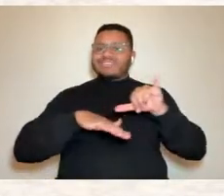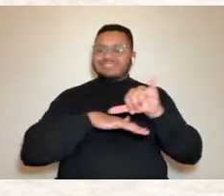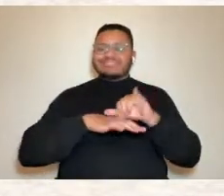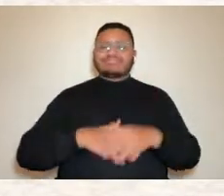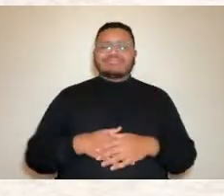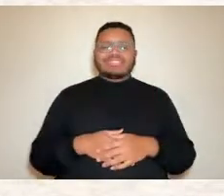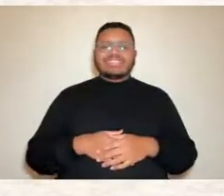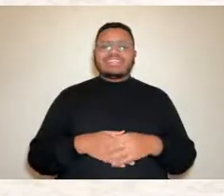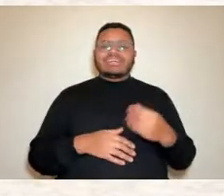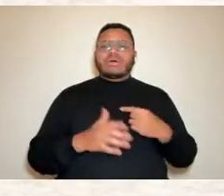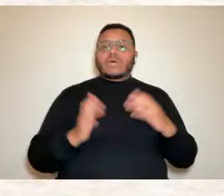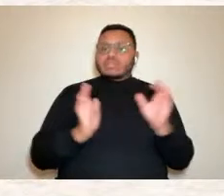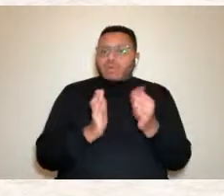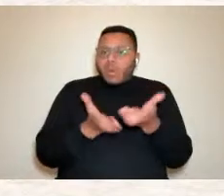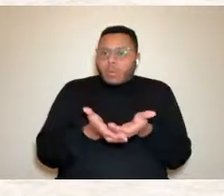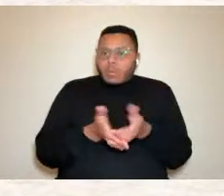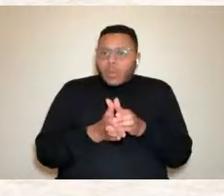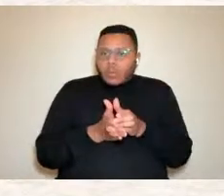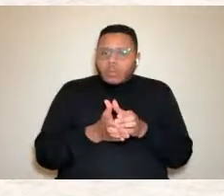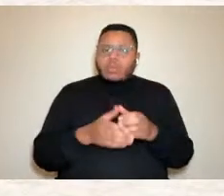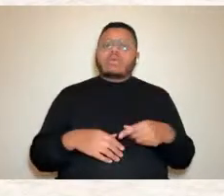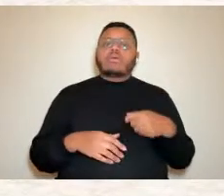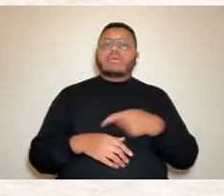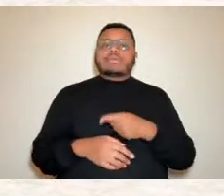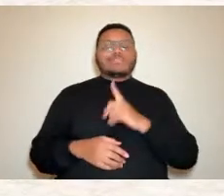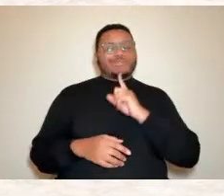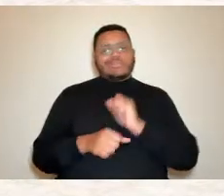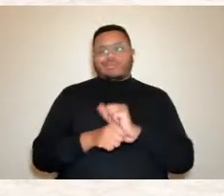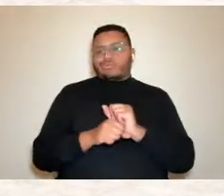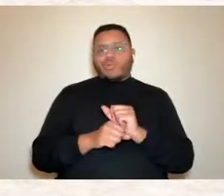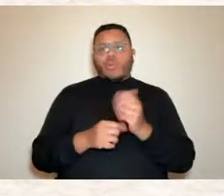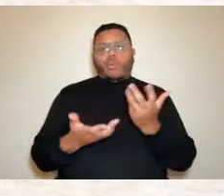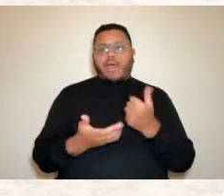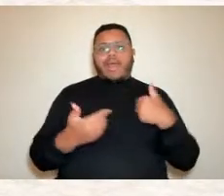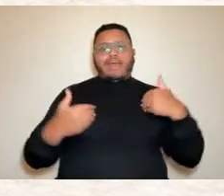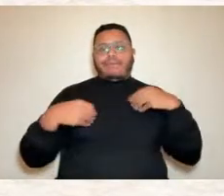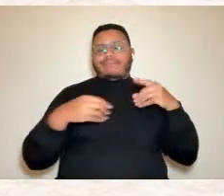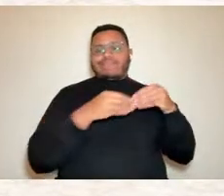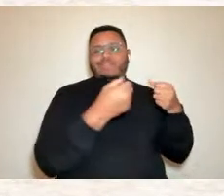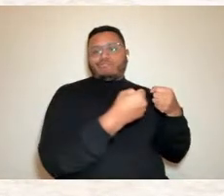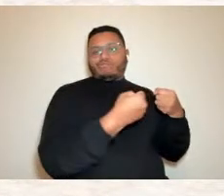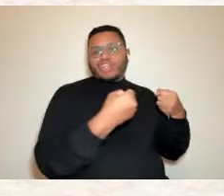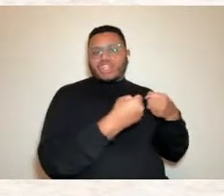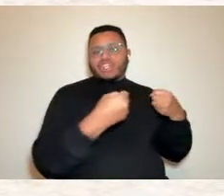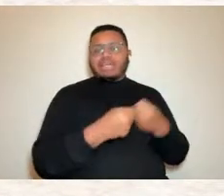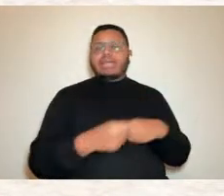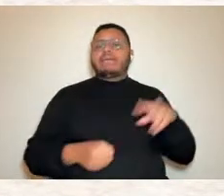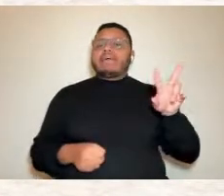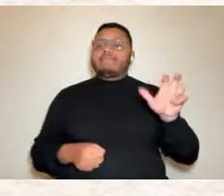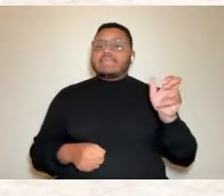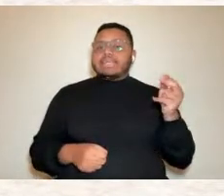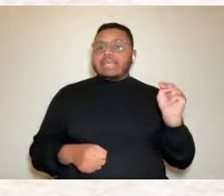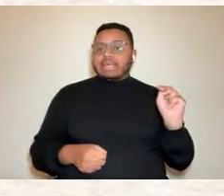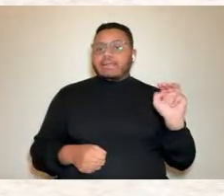right, so in a small bowl, this is literally like what I have in the fridge. I have some vegan mayo